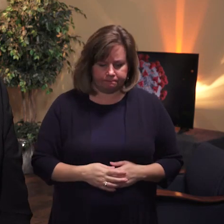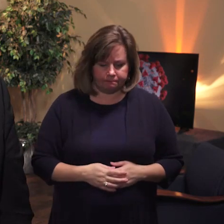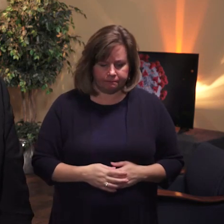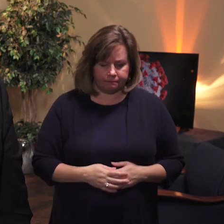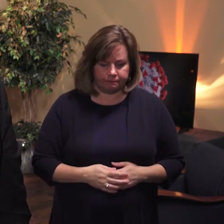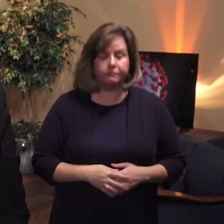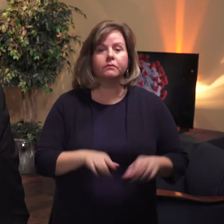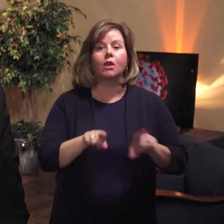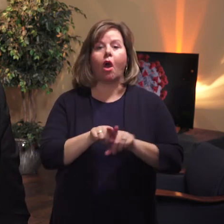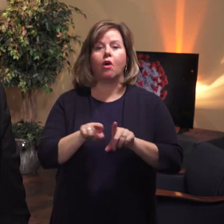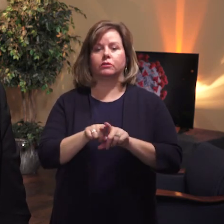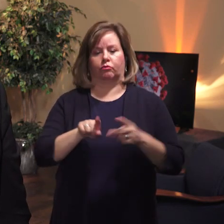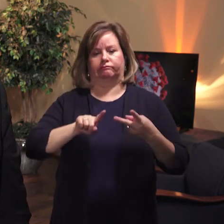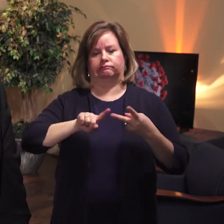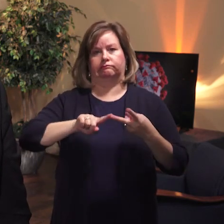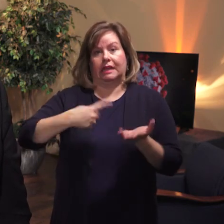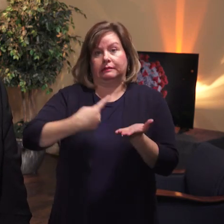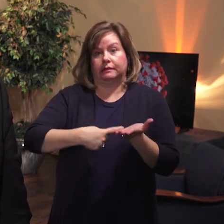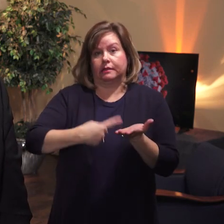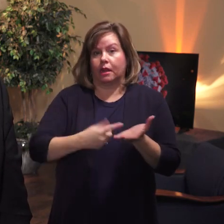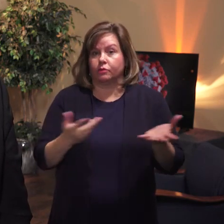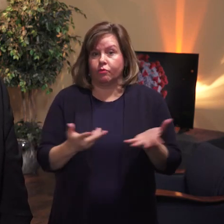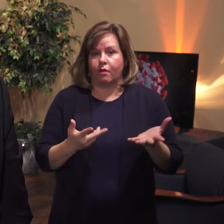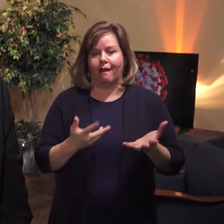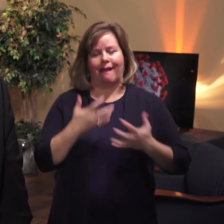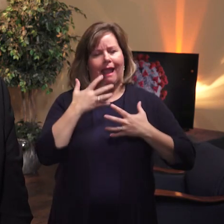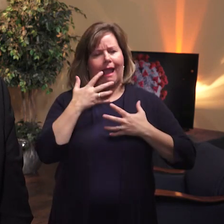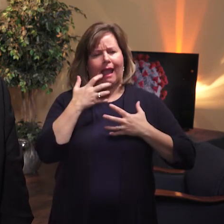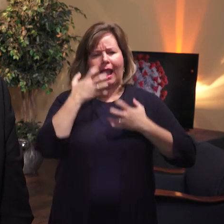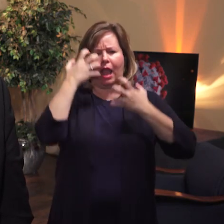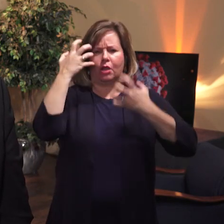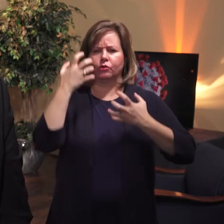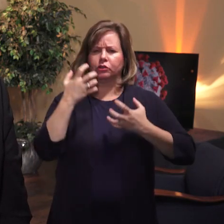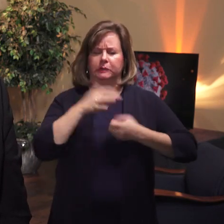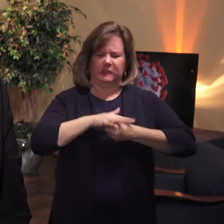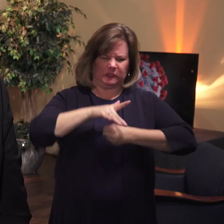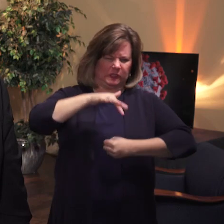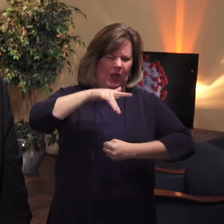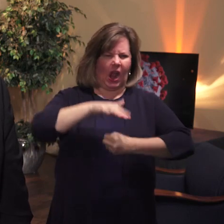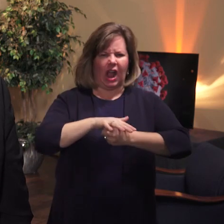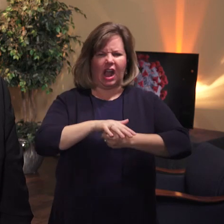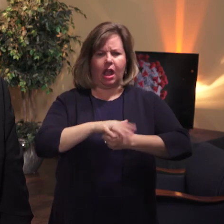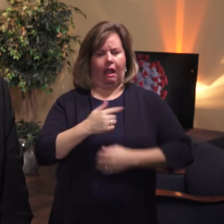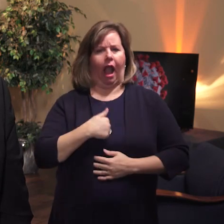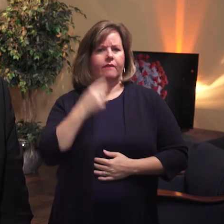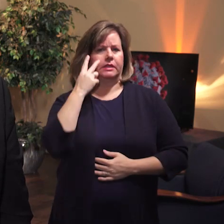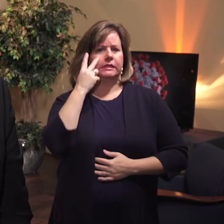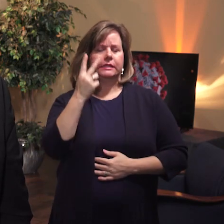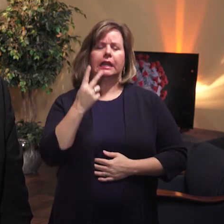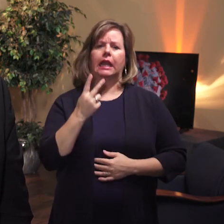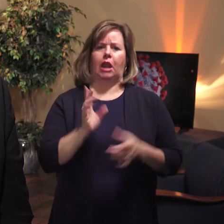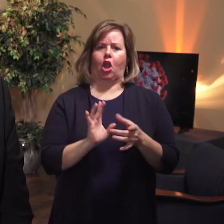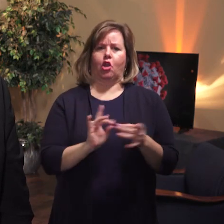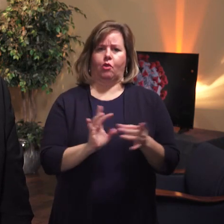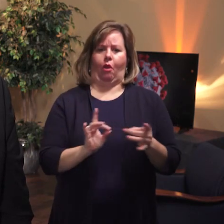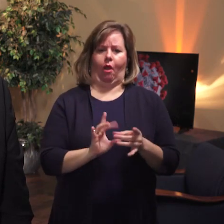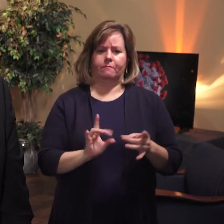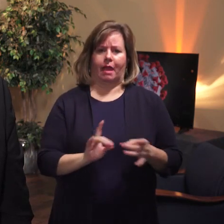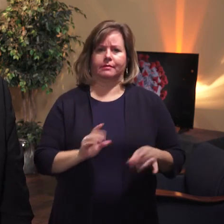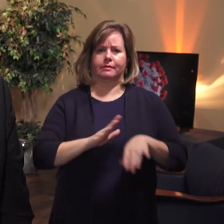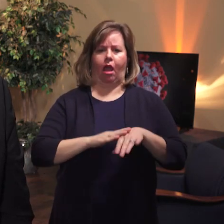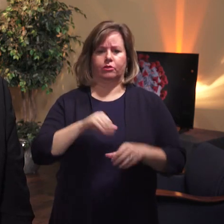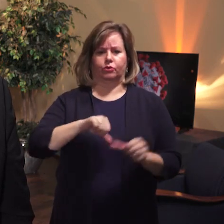bit about anger. And I'm seeing lots of anger on social media and in the regular media and